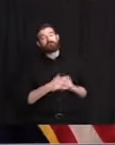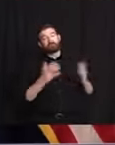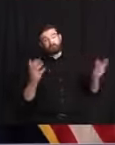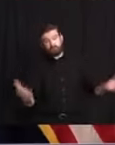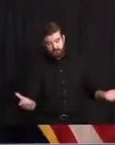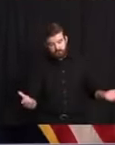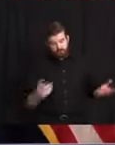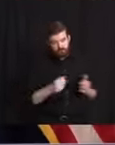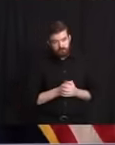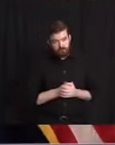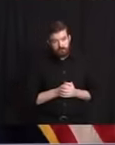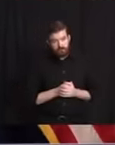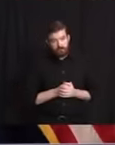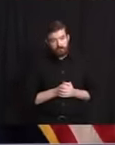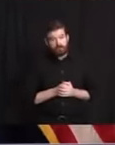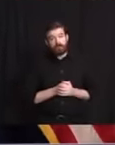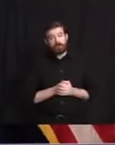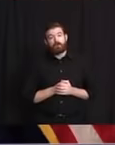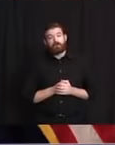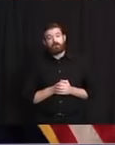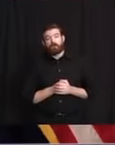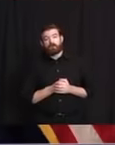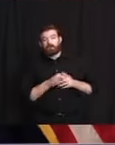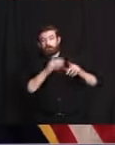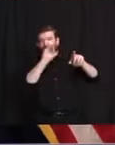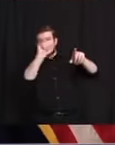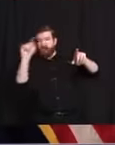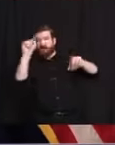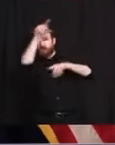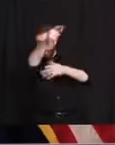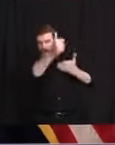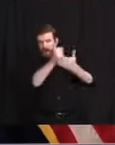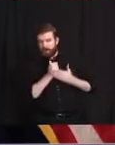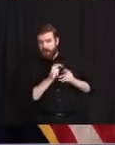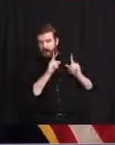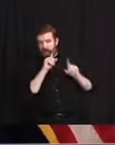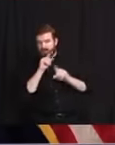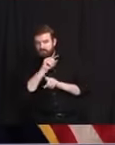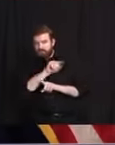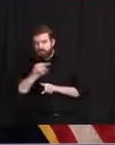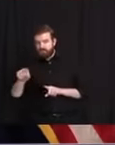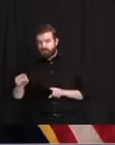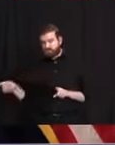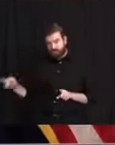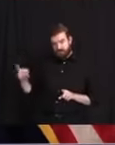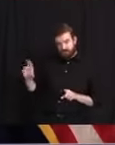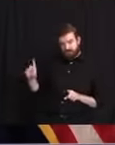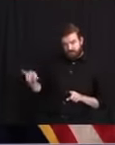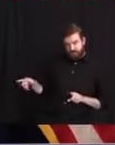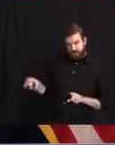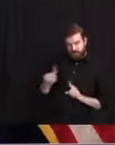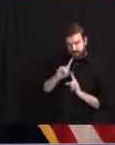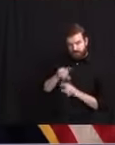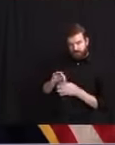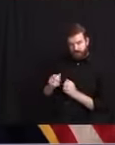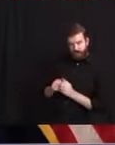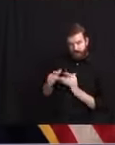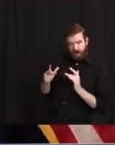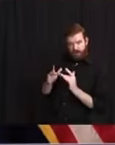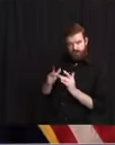I'll let Matt come in on a couple of these, and Judy may want to come in on contact tracing. The specific data